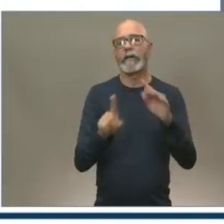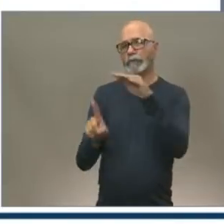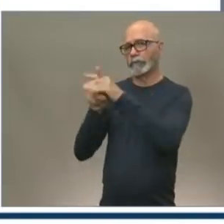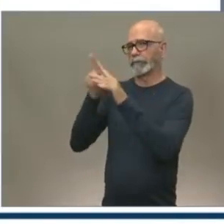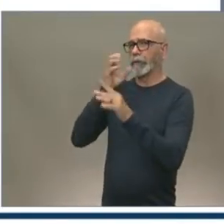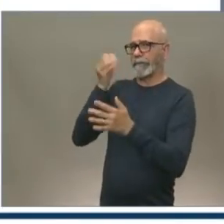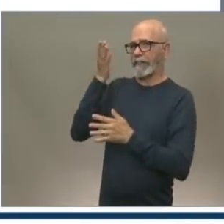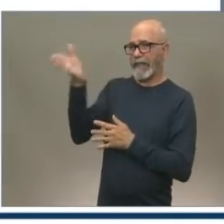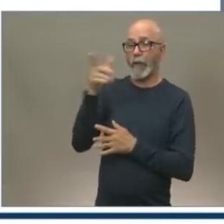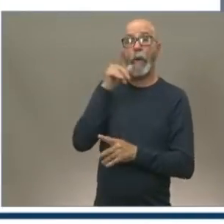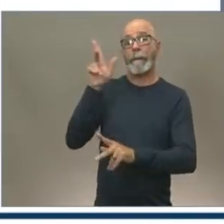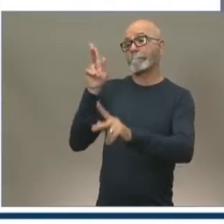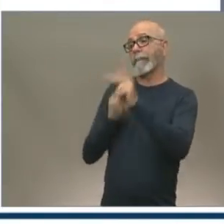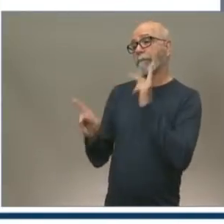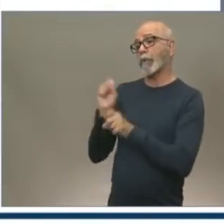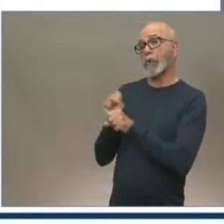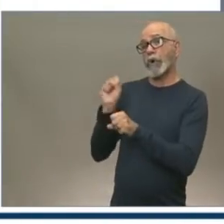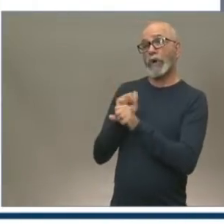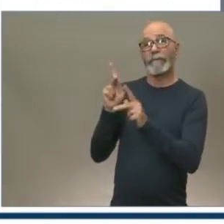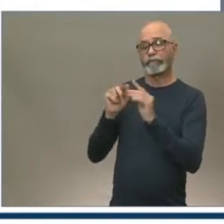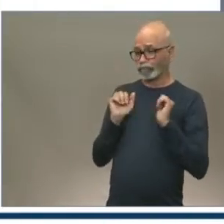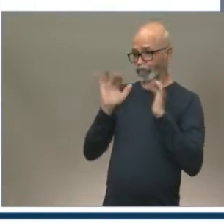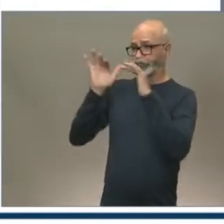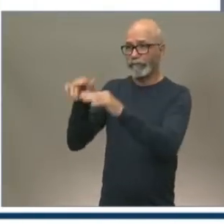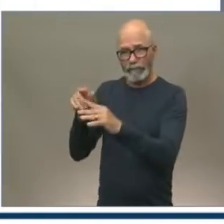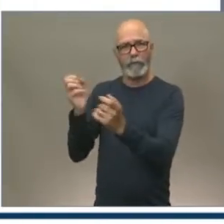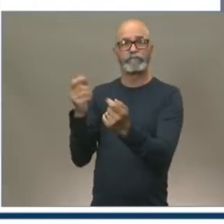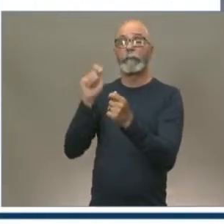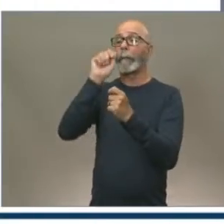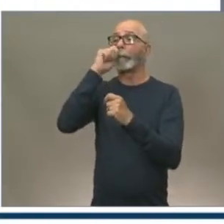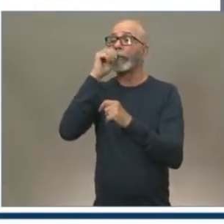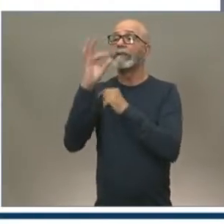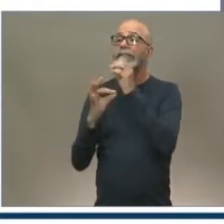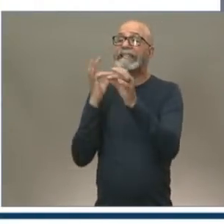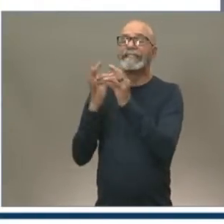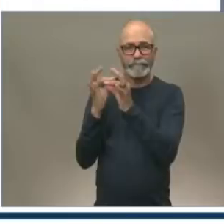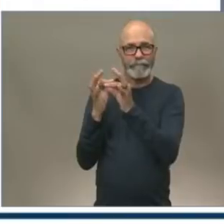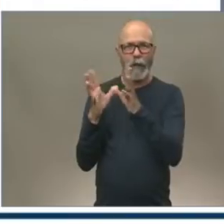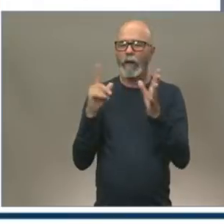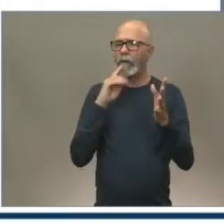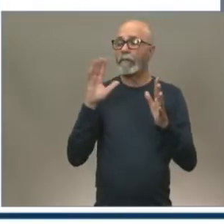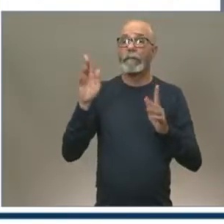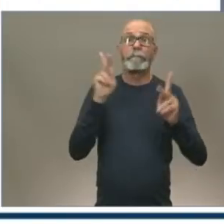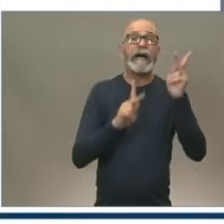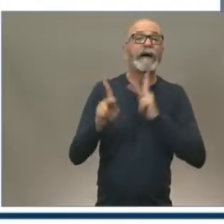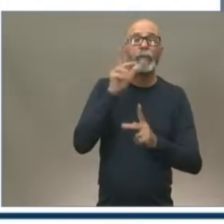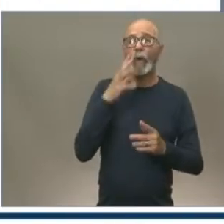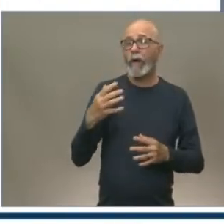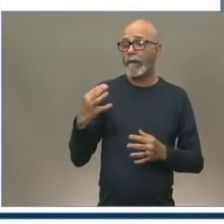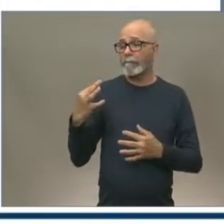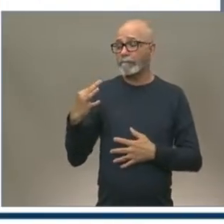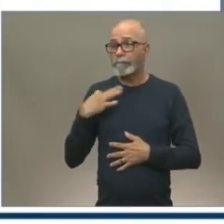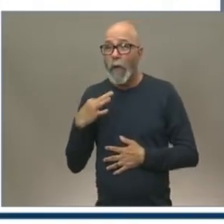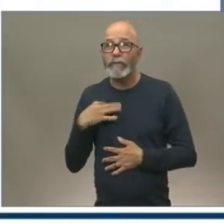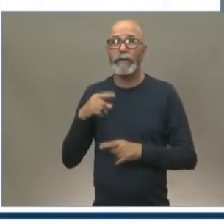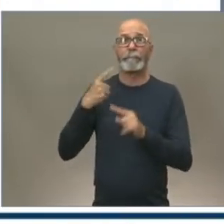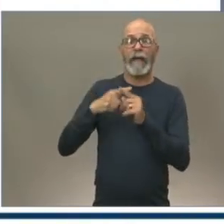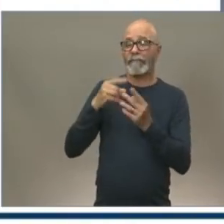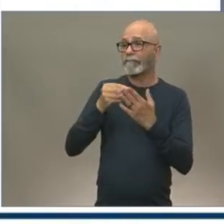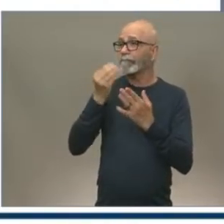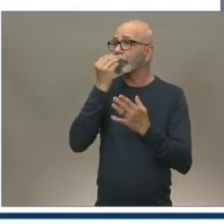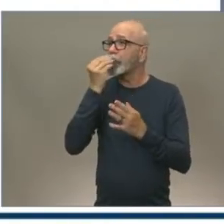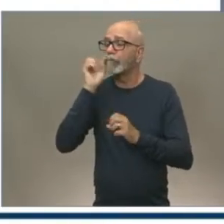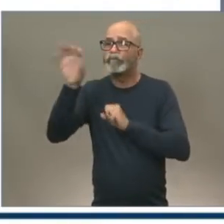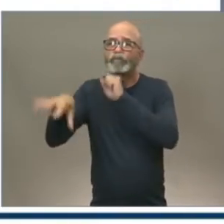well. And all the volunteer efforts around helping out your neighbours, giving them a call, dropping off food to those